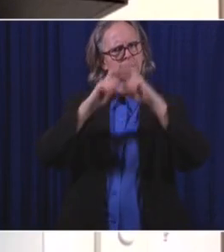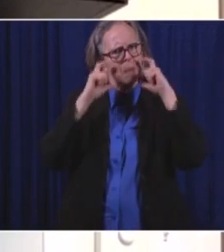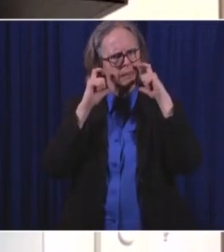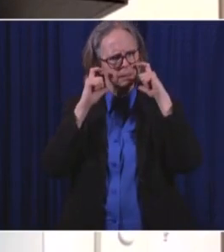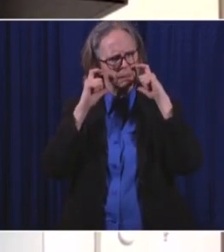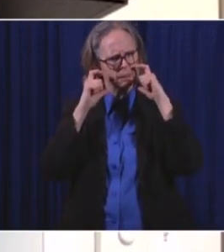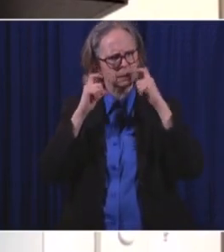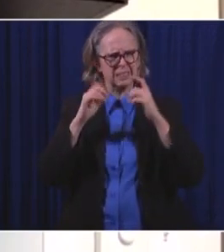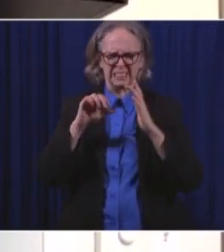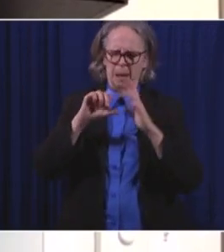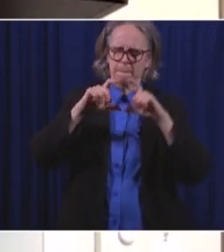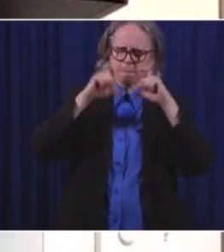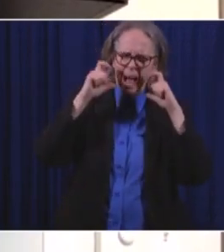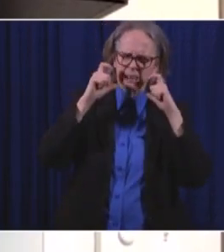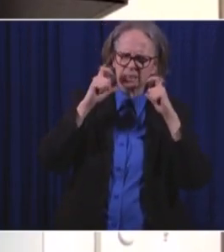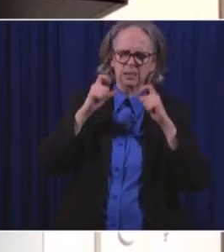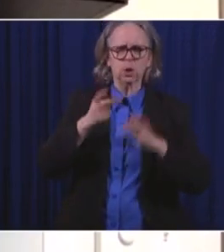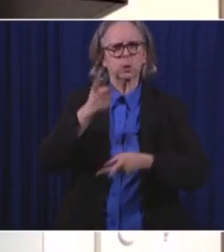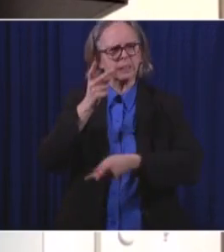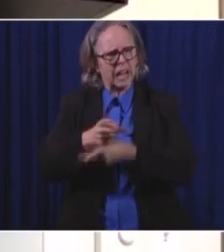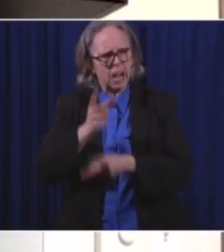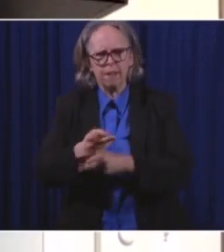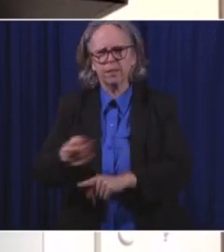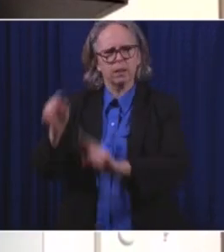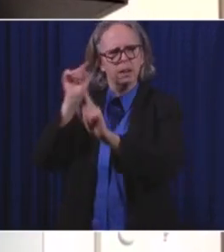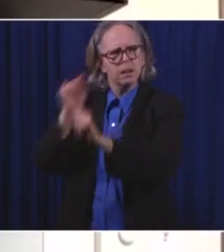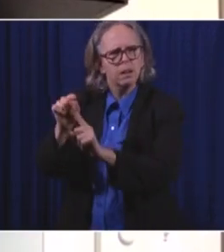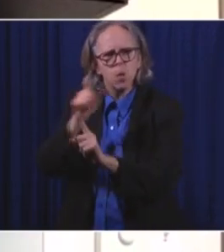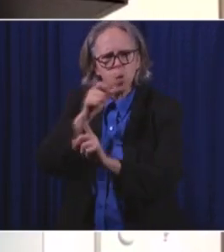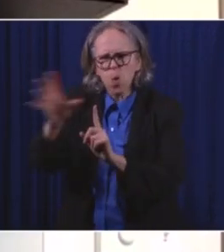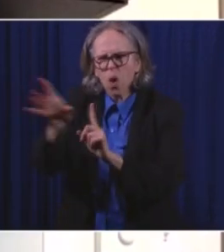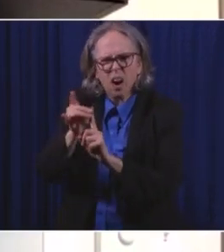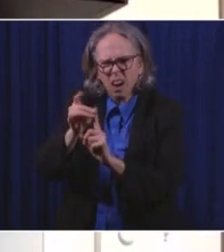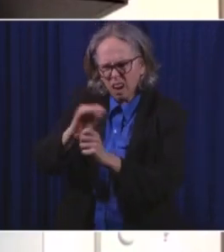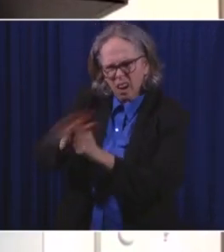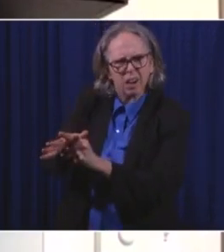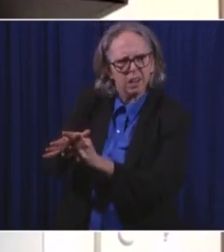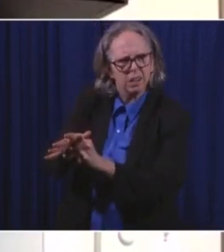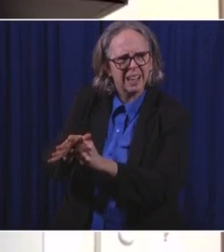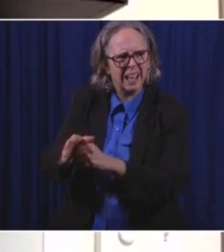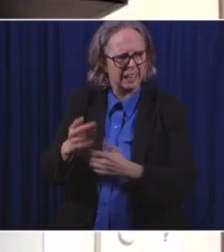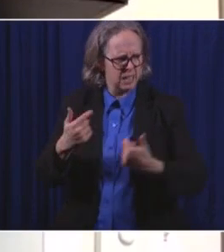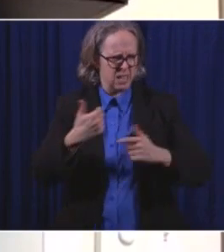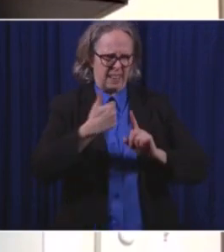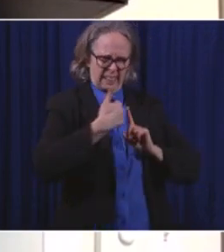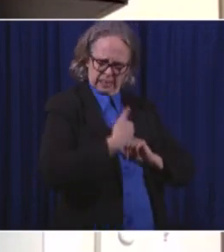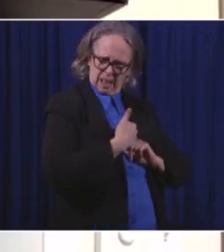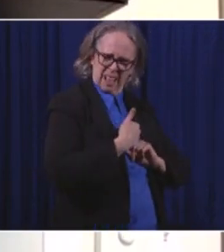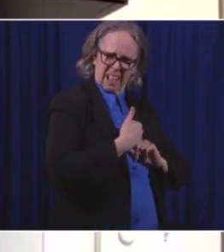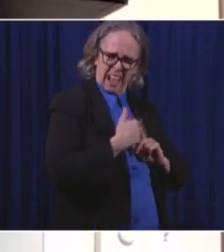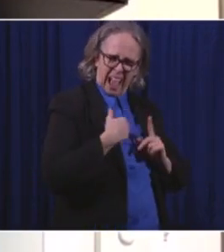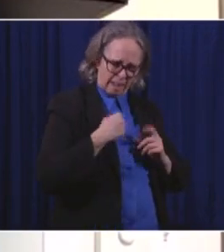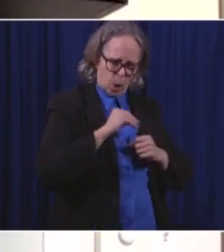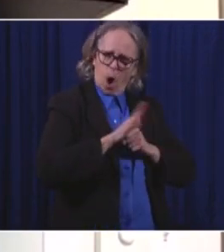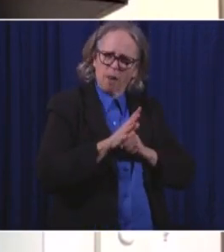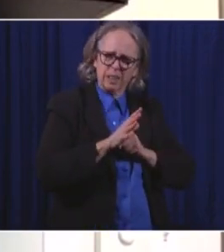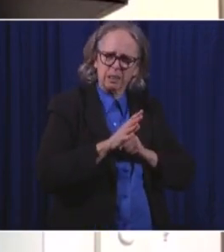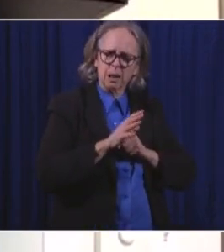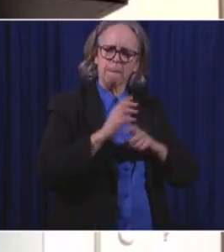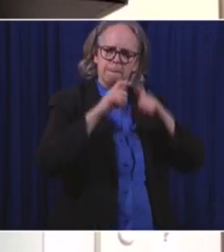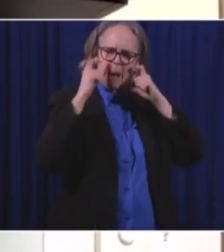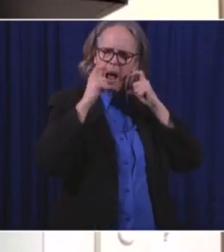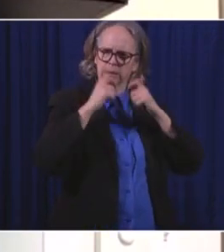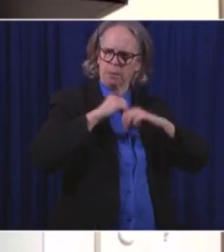for a loved one who has COVID-19, and wear your mask if you have COVID and are in common areas in your home.